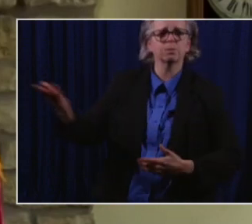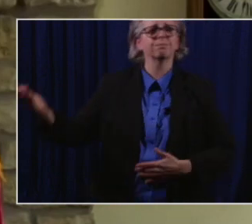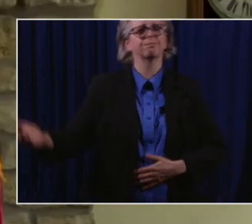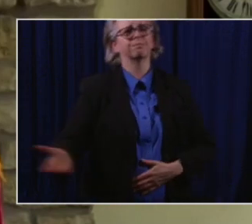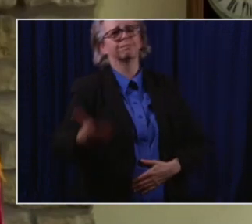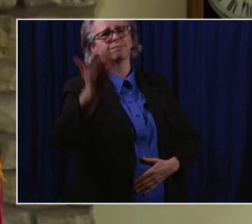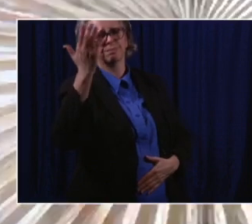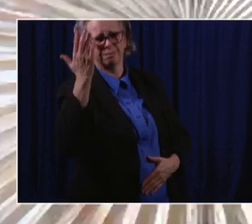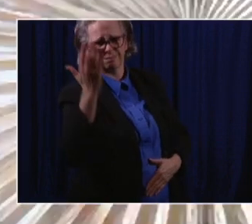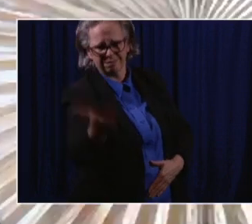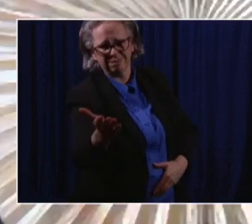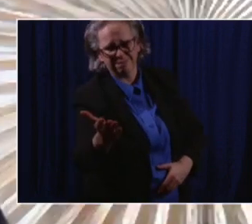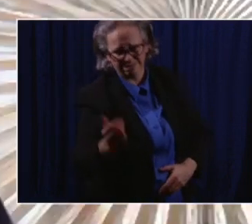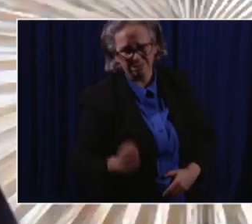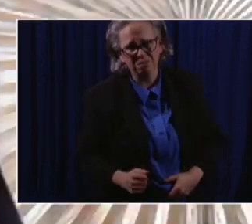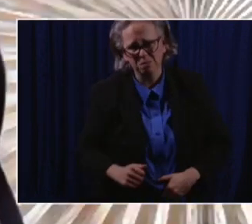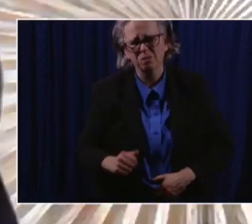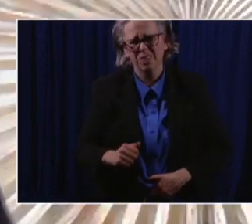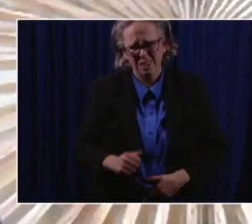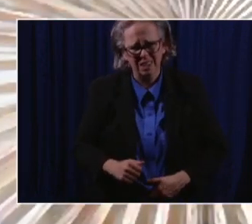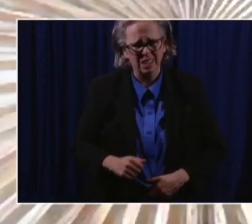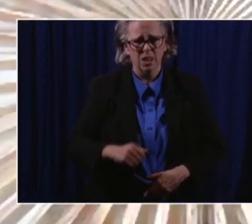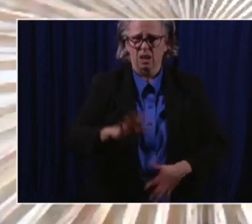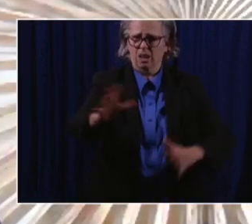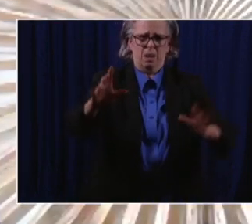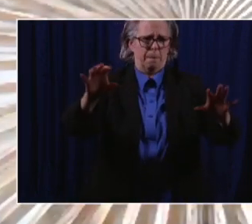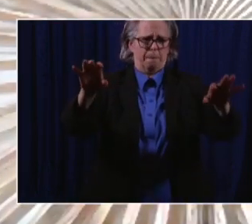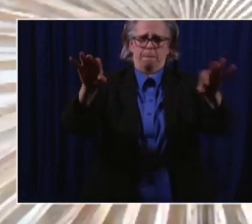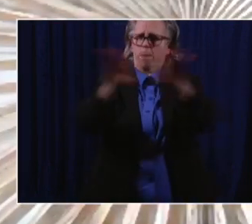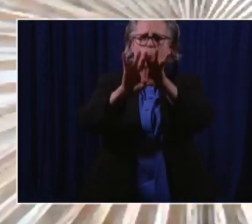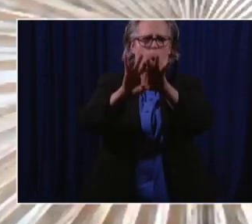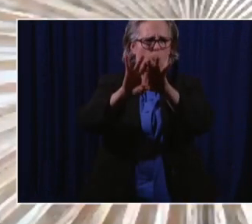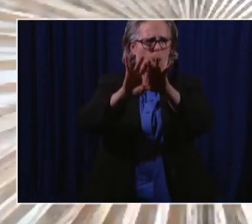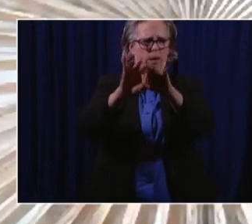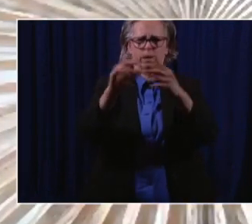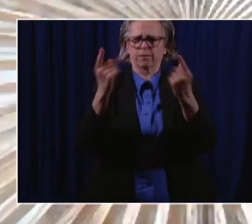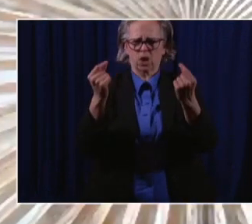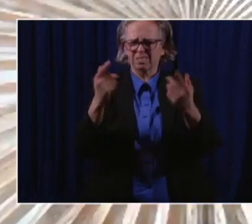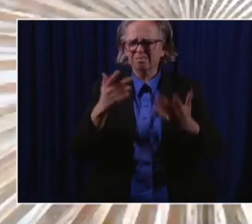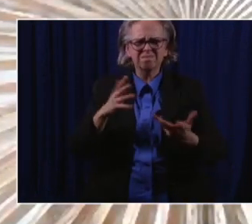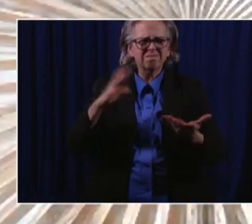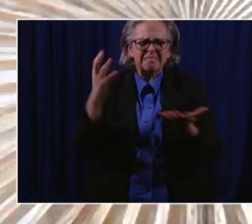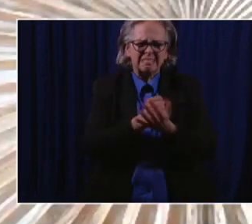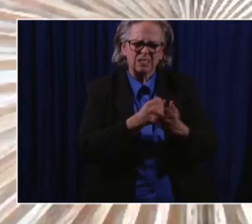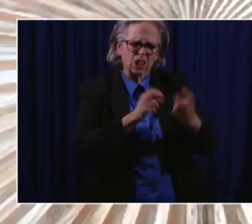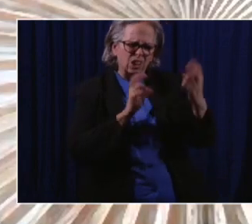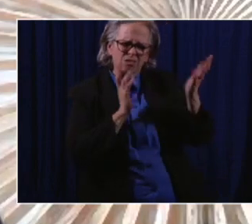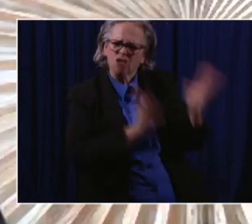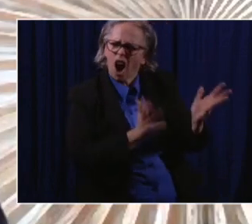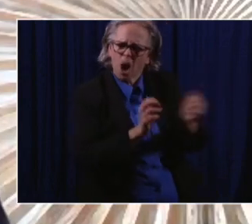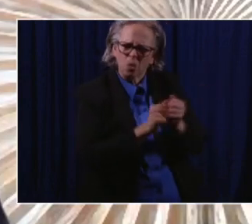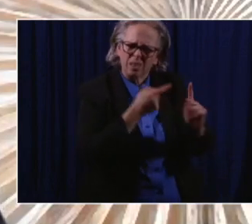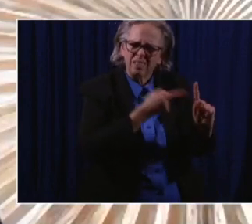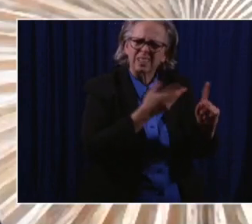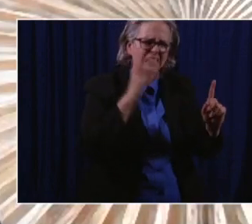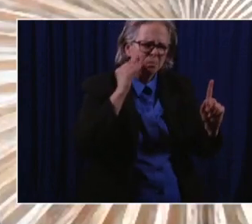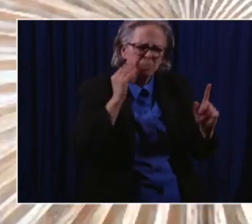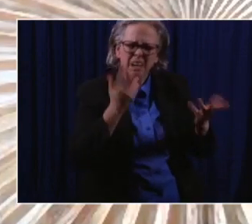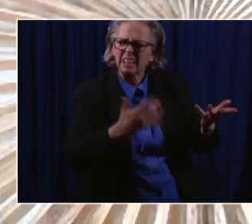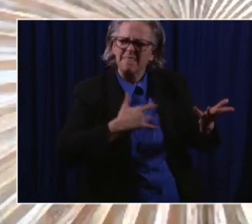One of the best things that you can do is really talk to somebody about what you're experiencing and recognize